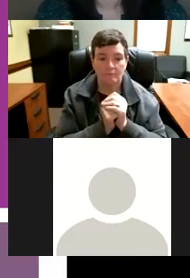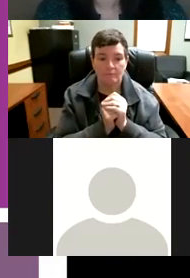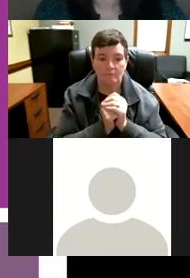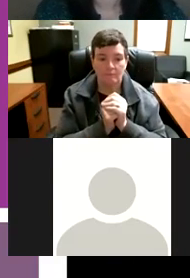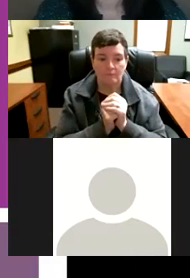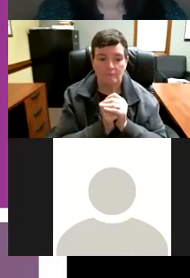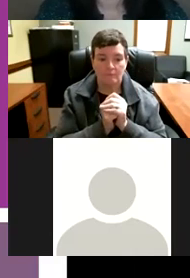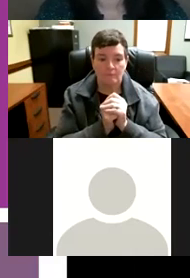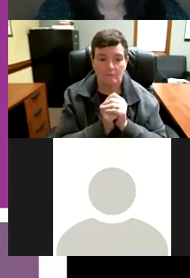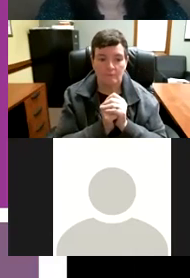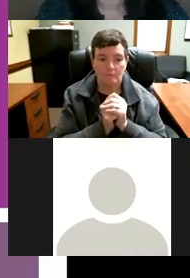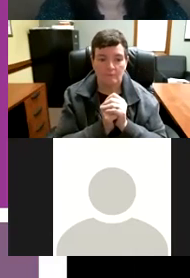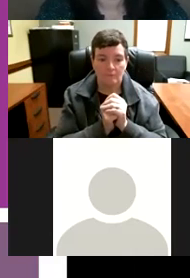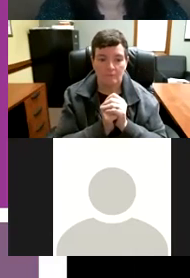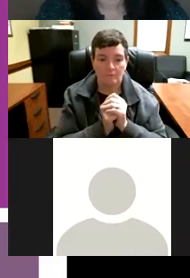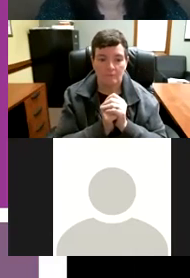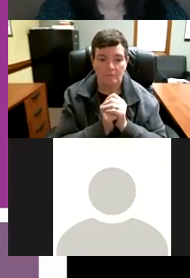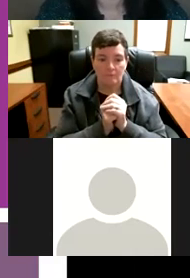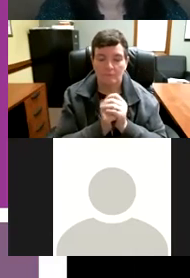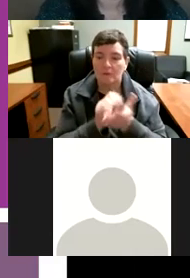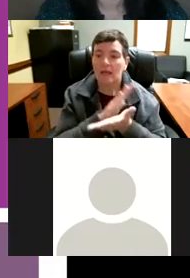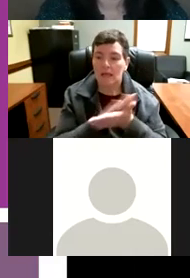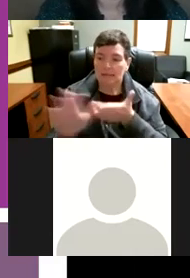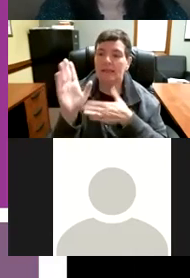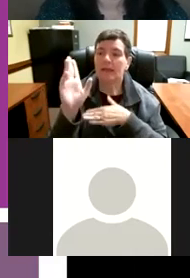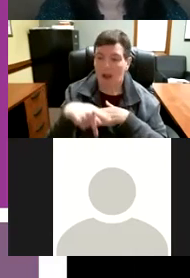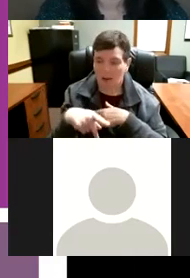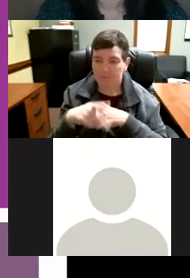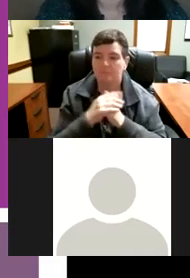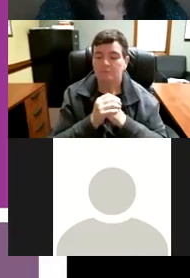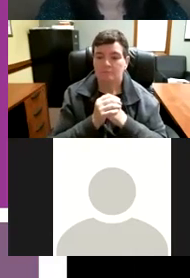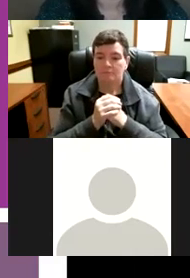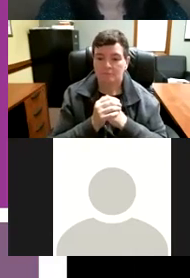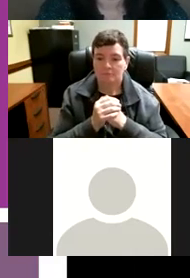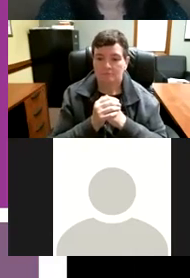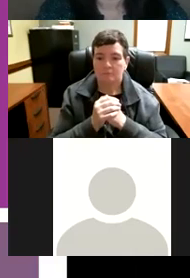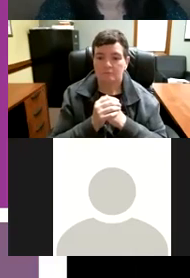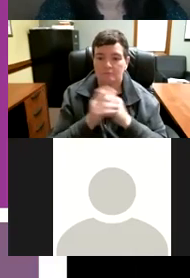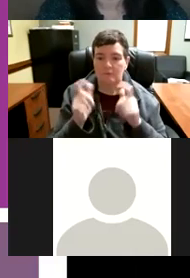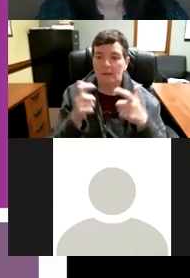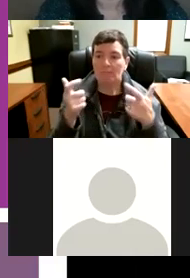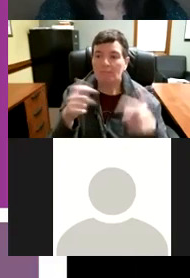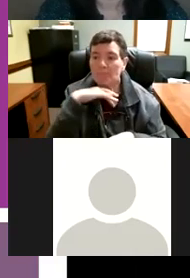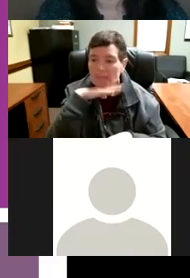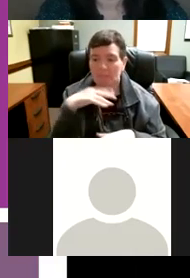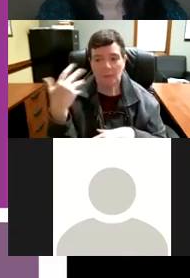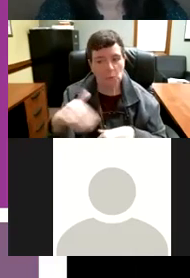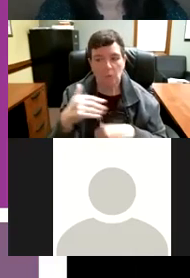Clean. Cup. Clean up. Because that is a big